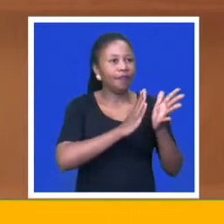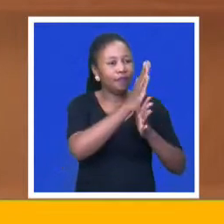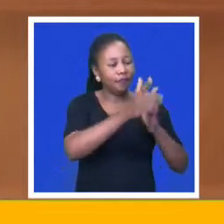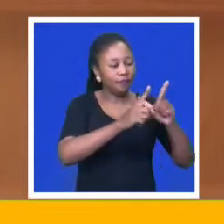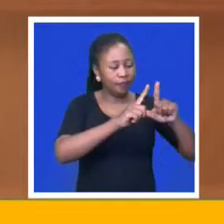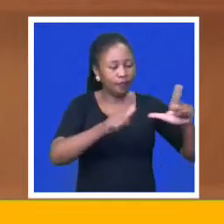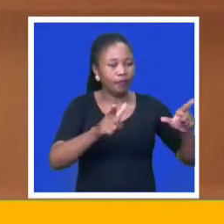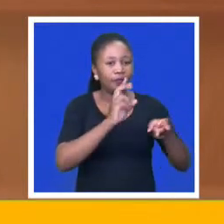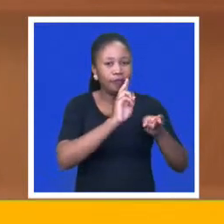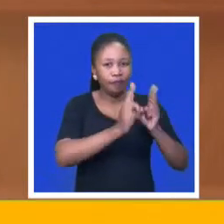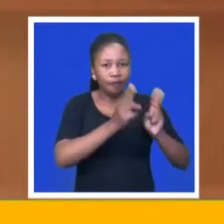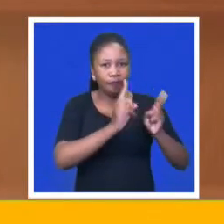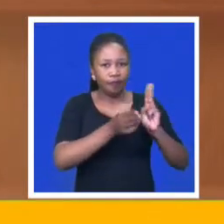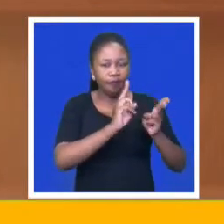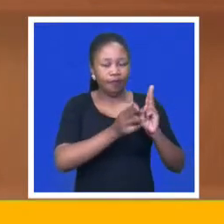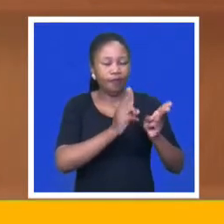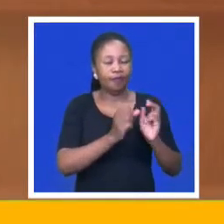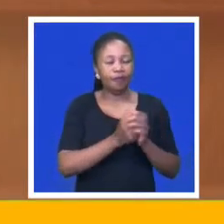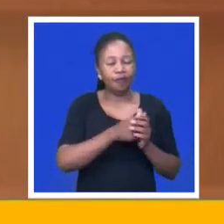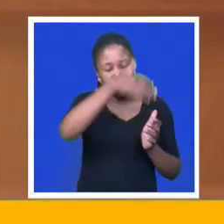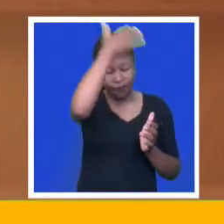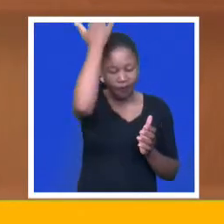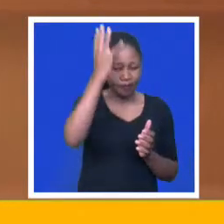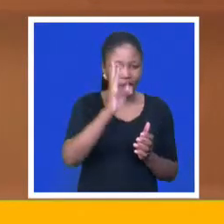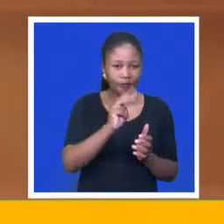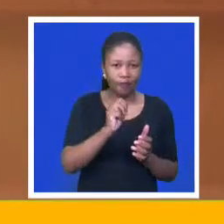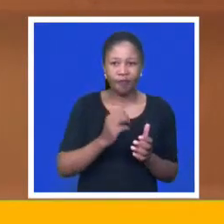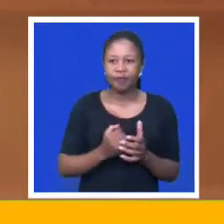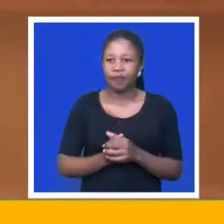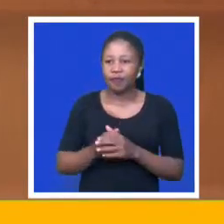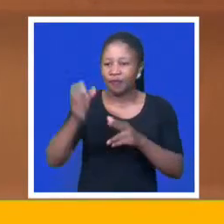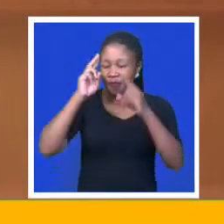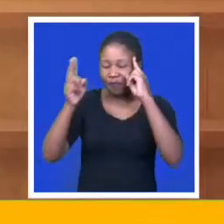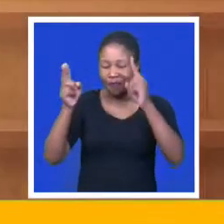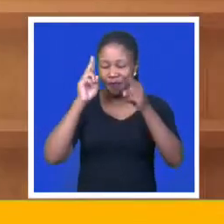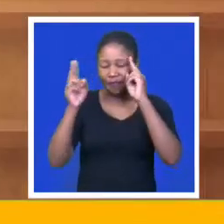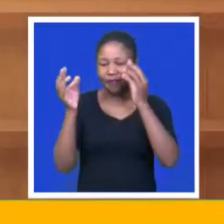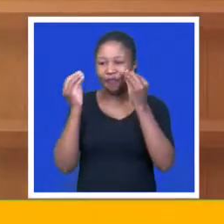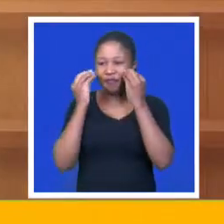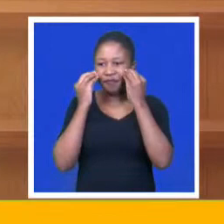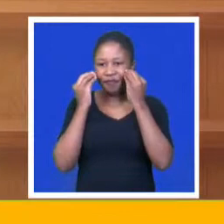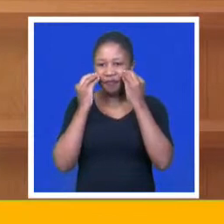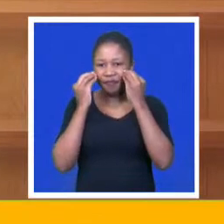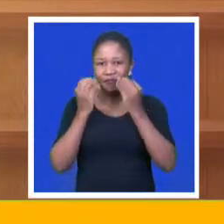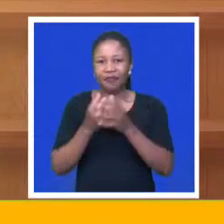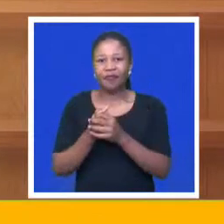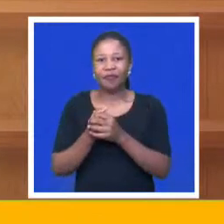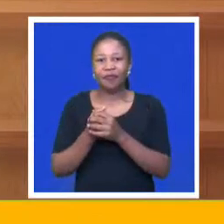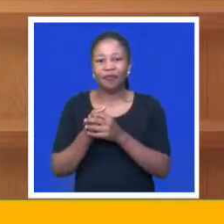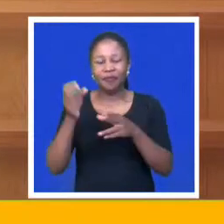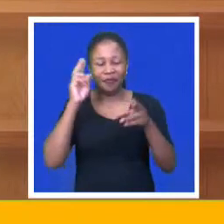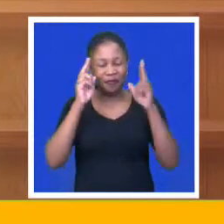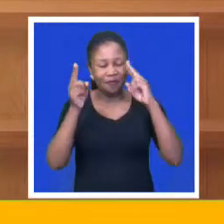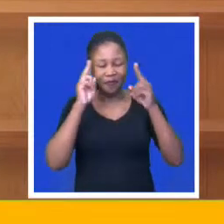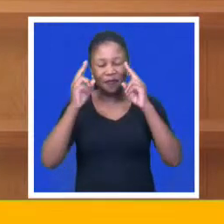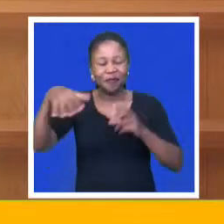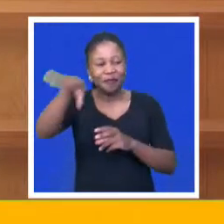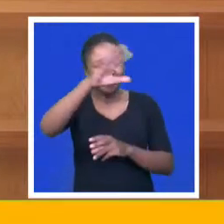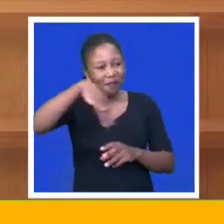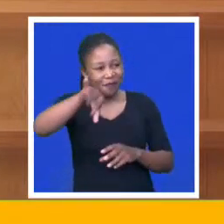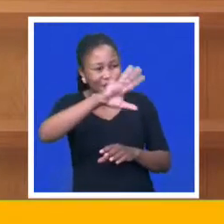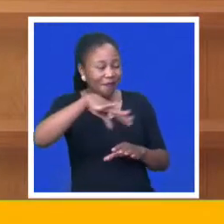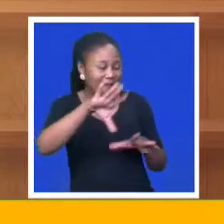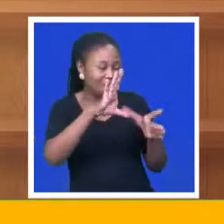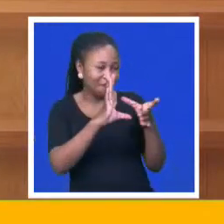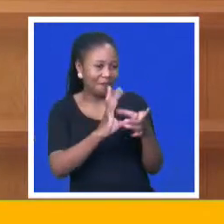interpreter Nompumelelo Hatebe. A very good afternoon, Nogwazi. A good afternoon to you, Lerato, and a good afternoon to our viewers back